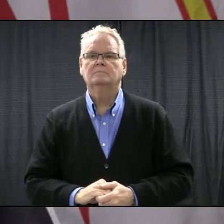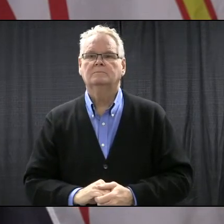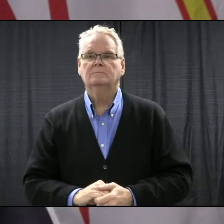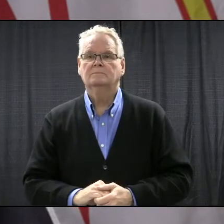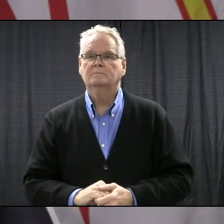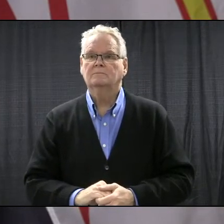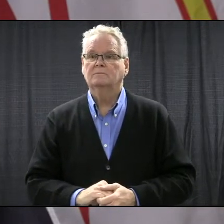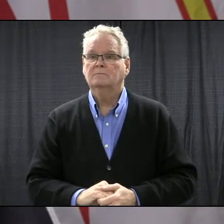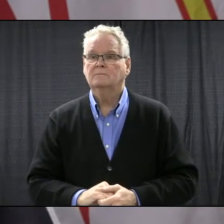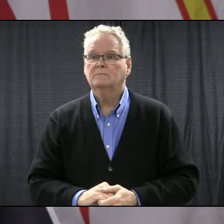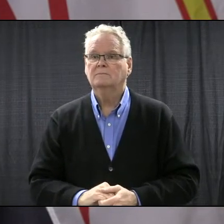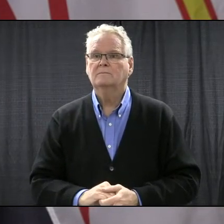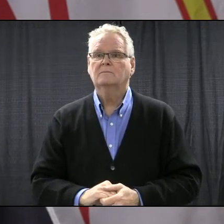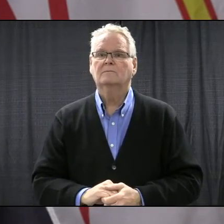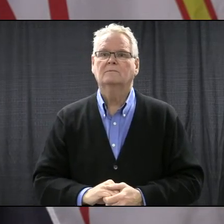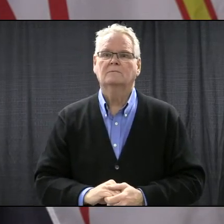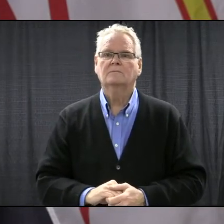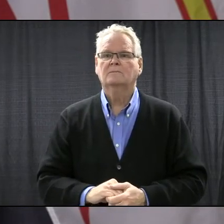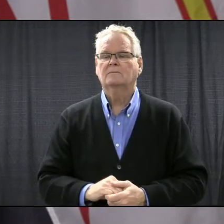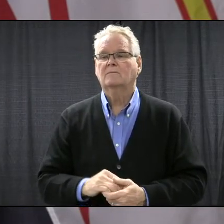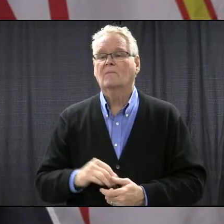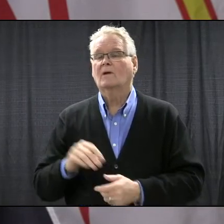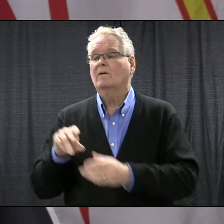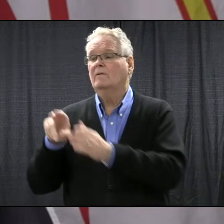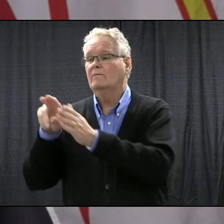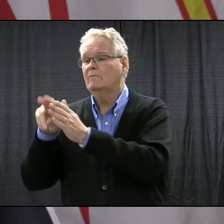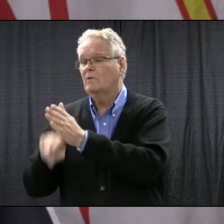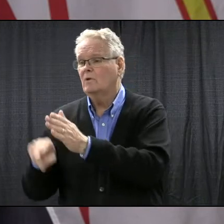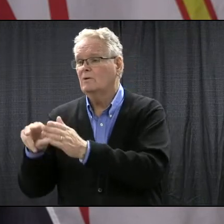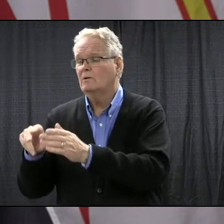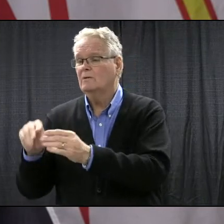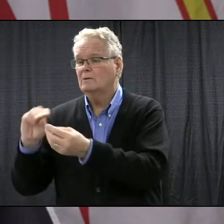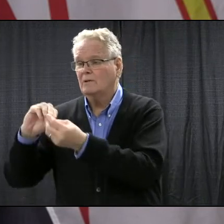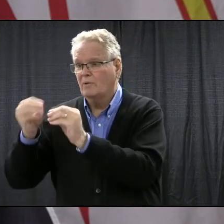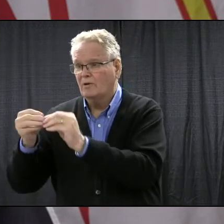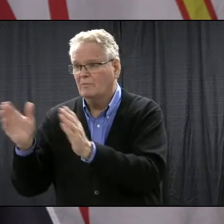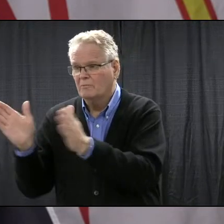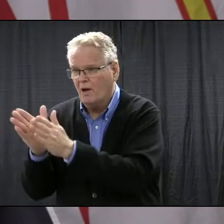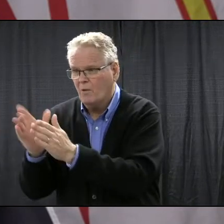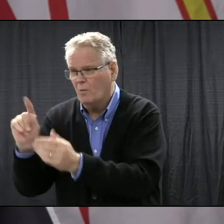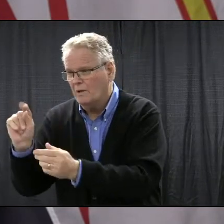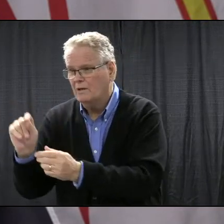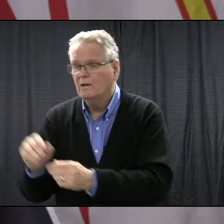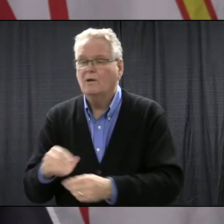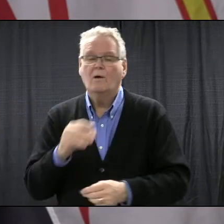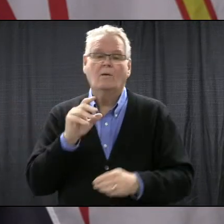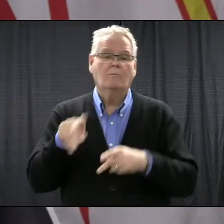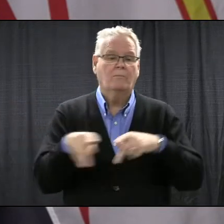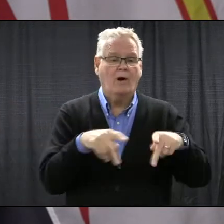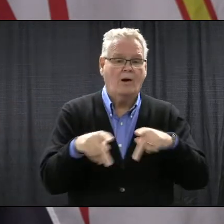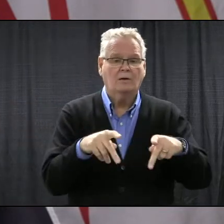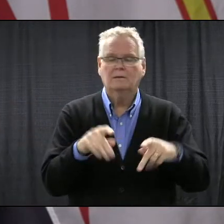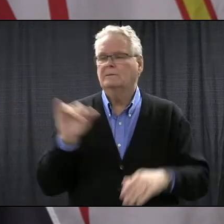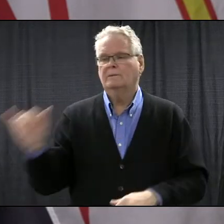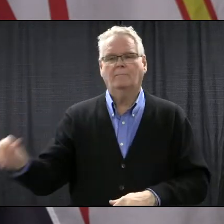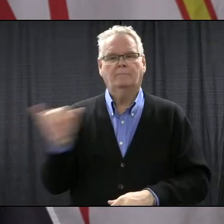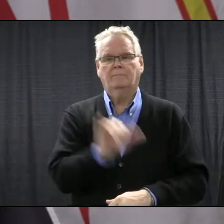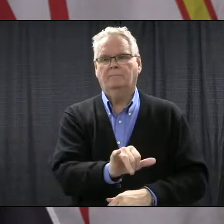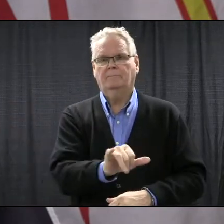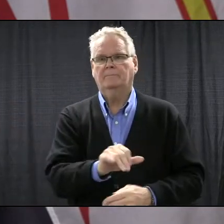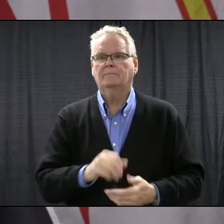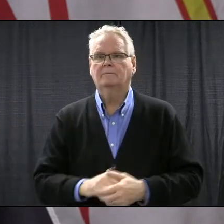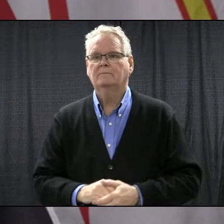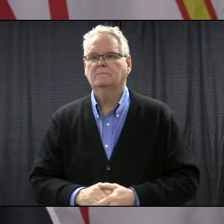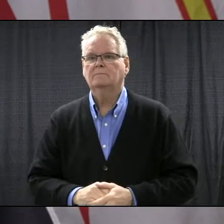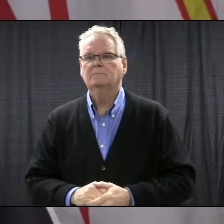gatherings. For businesses, there are no capacity restrictions for retail stores, as long as physical distancing can